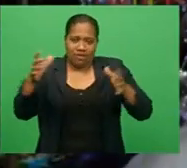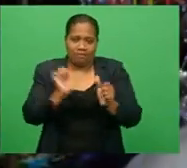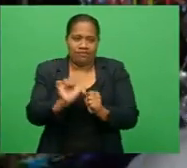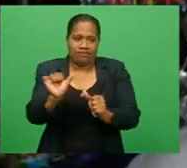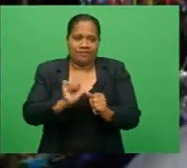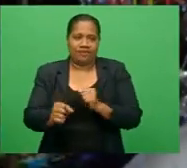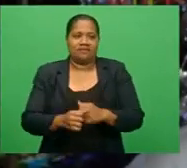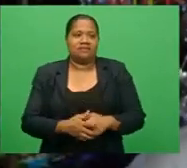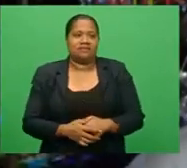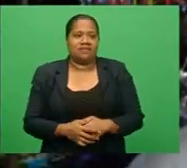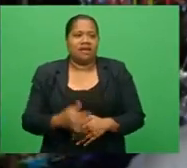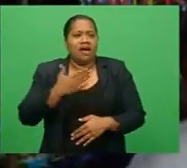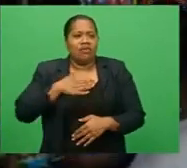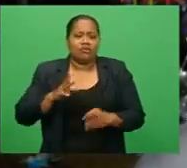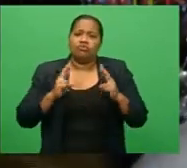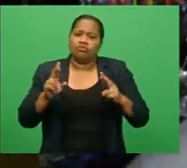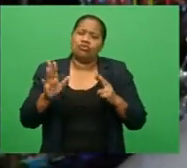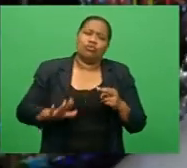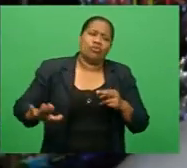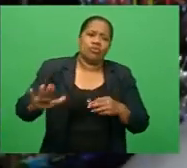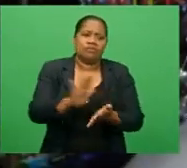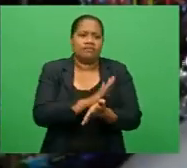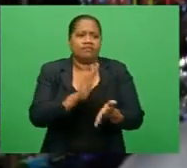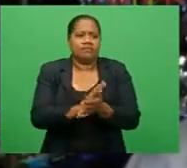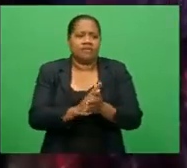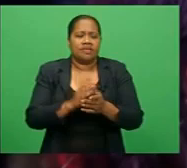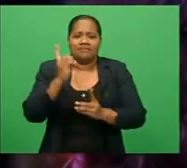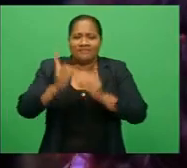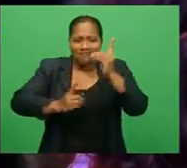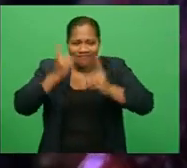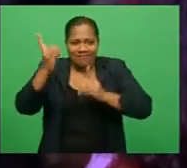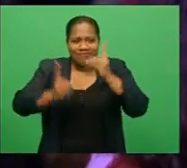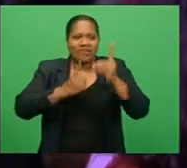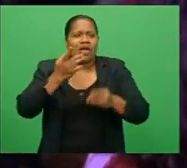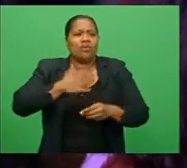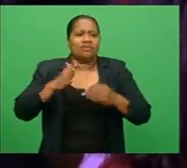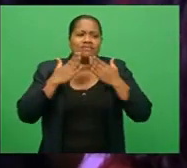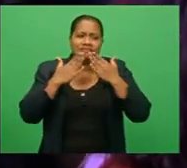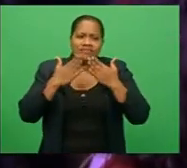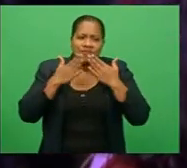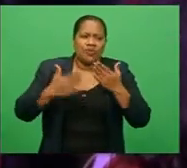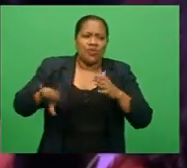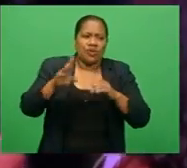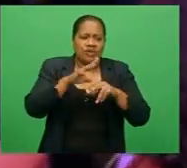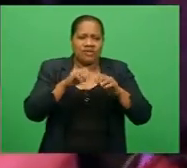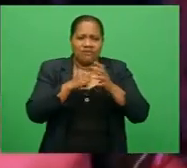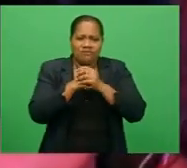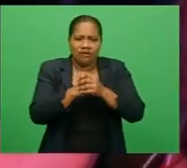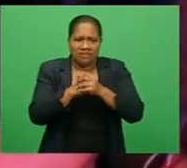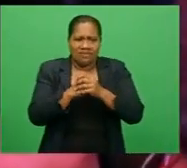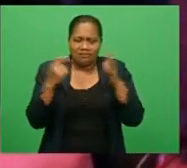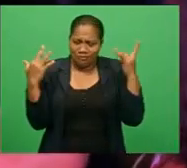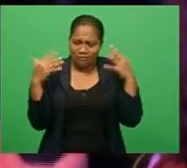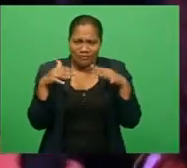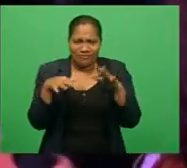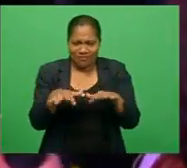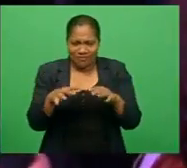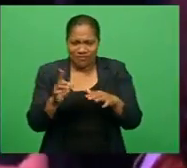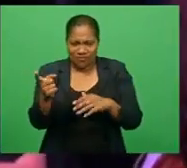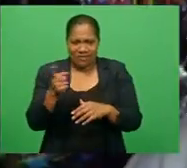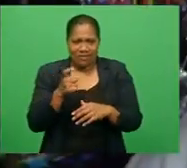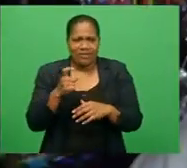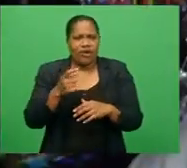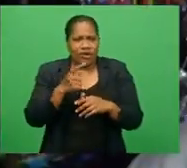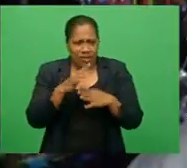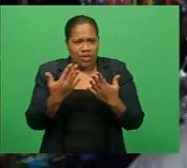I want to wish everyone a happy Diwali, and I want to thank all the fans of Radio Fiji 2 and Mirchi for coming. And obviously now we know that